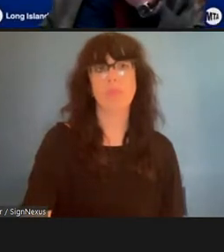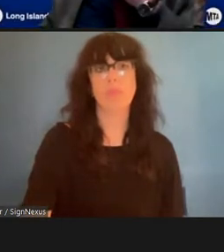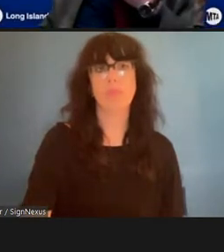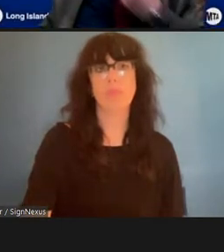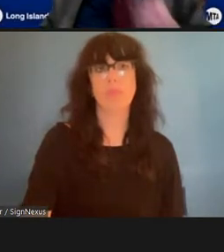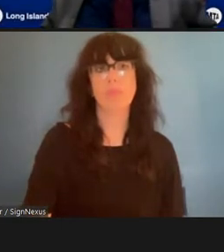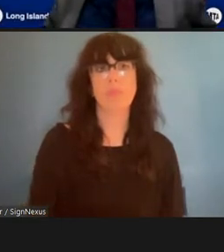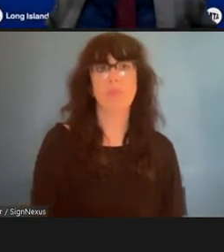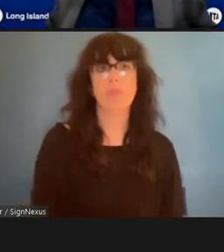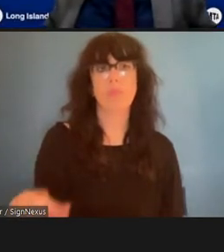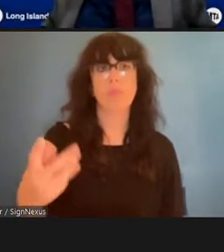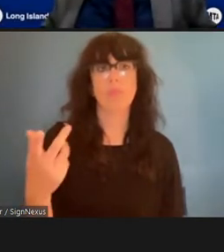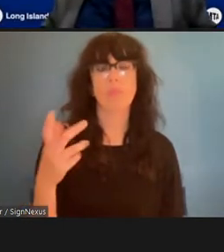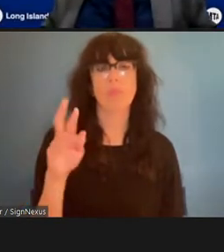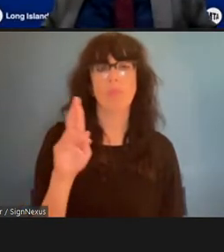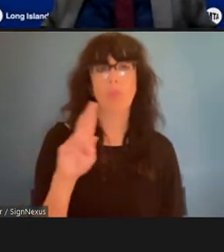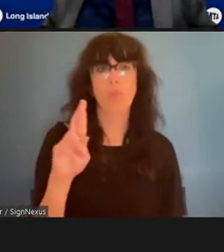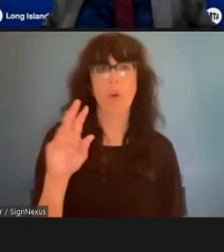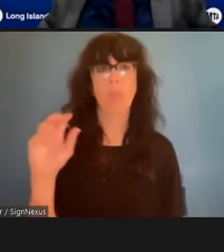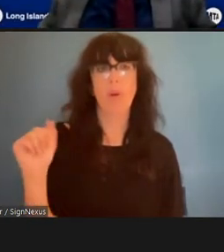robert irisina